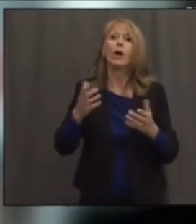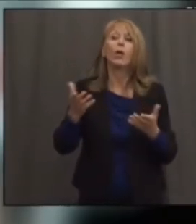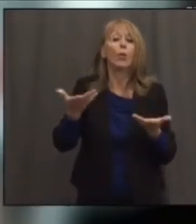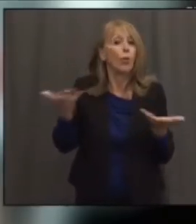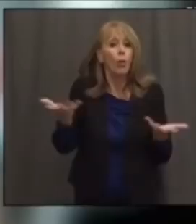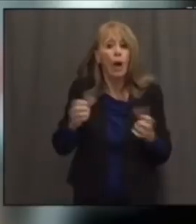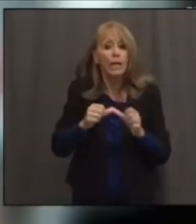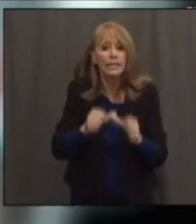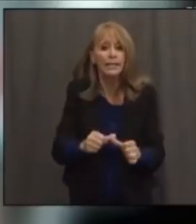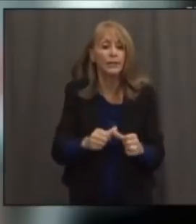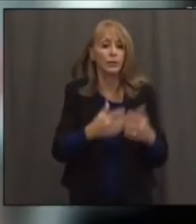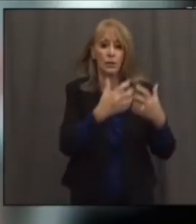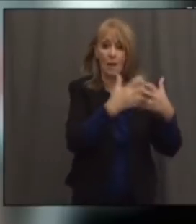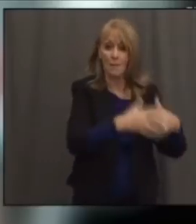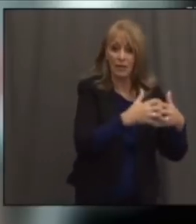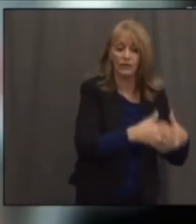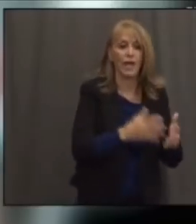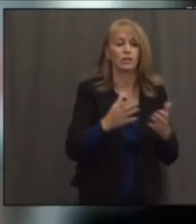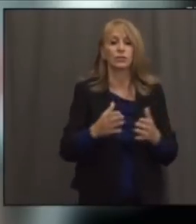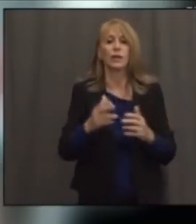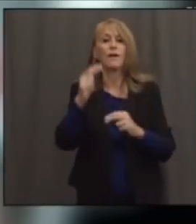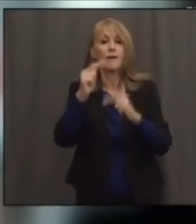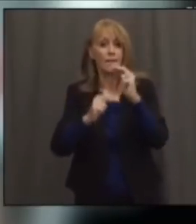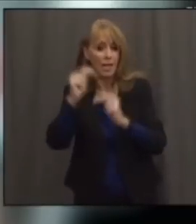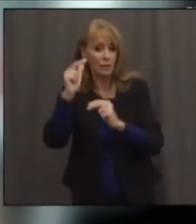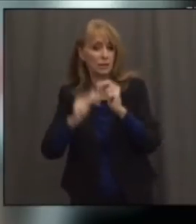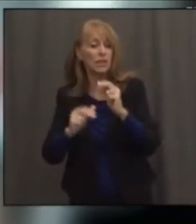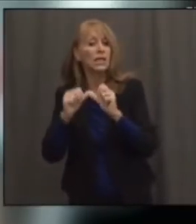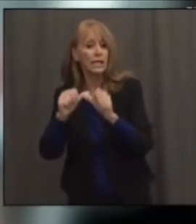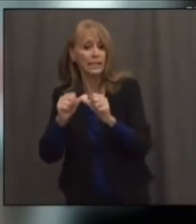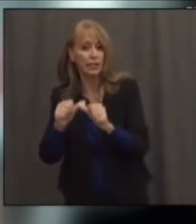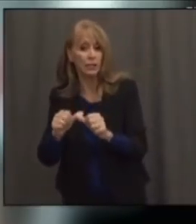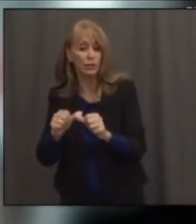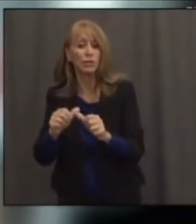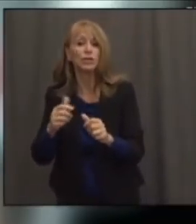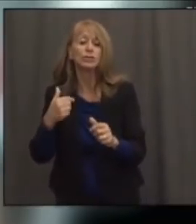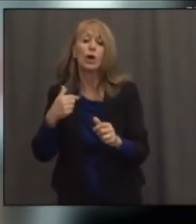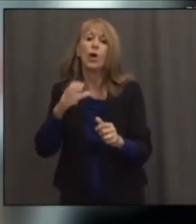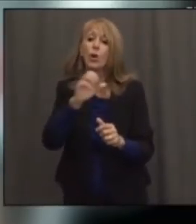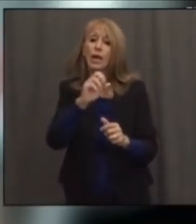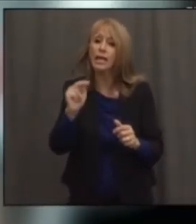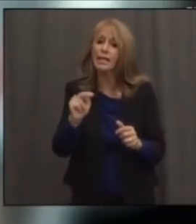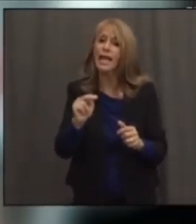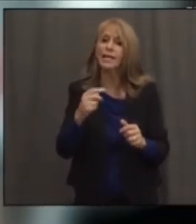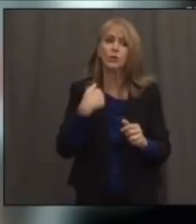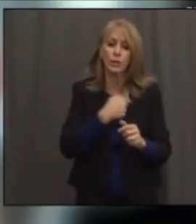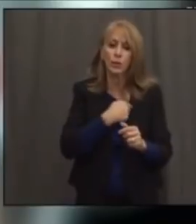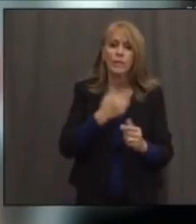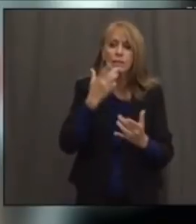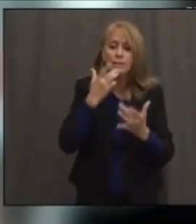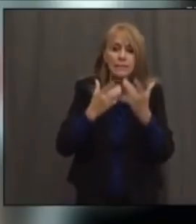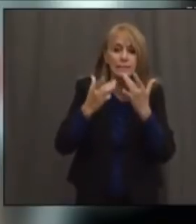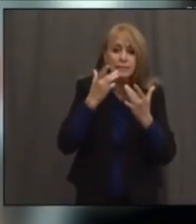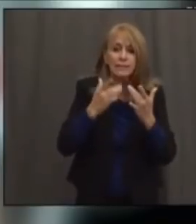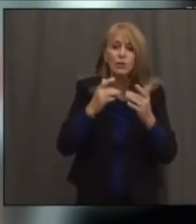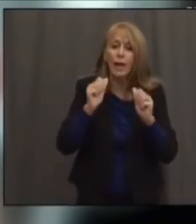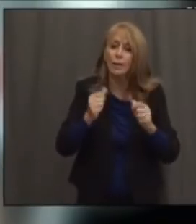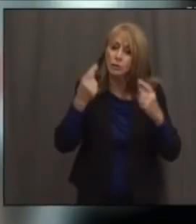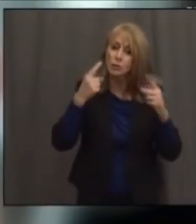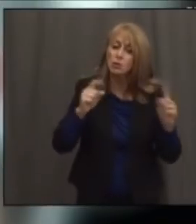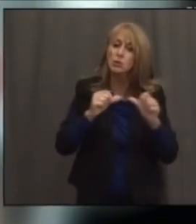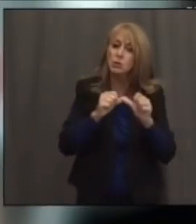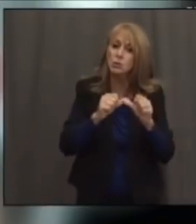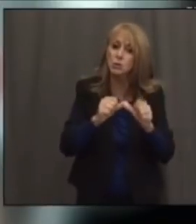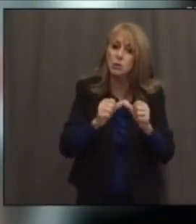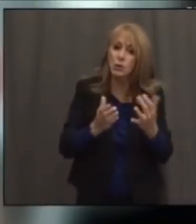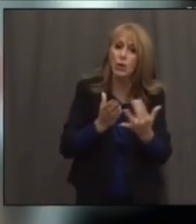construction, manufacturing. And so I think from an economic standpoint, the state was able to weather the mitigation, the steps that had to be taken from a public health